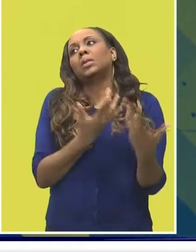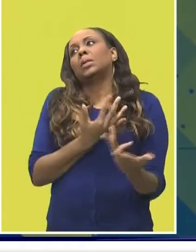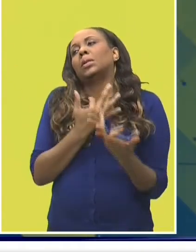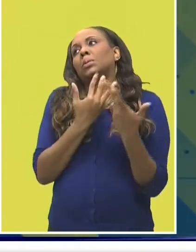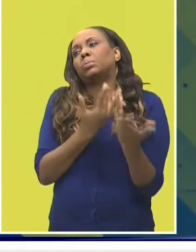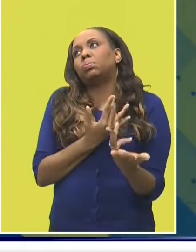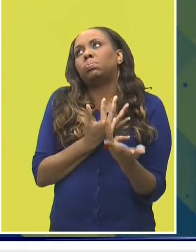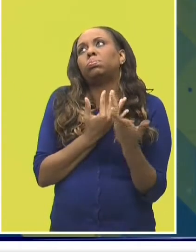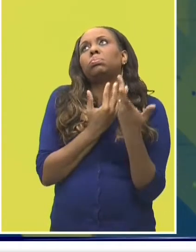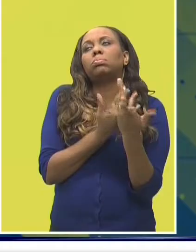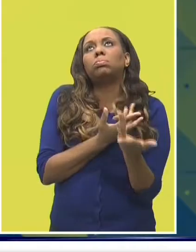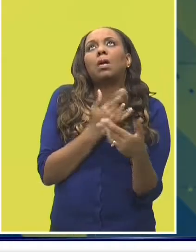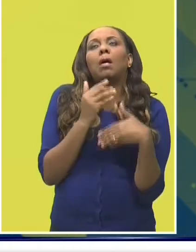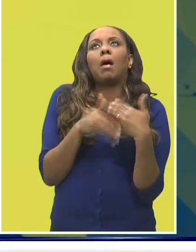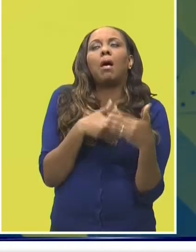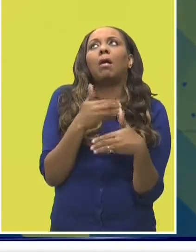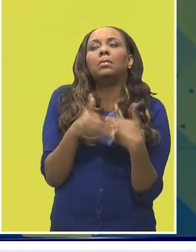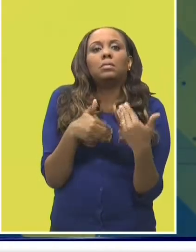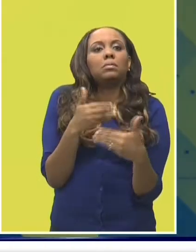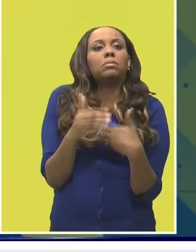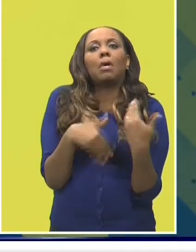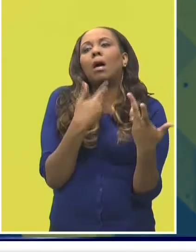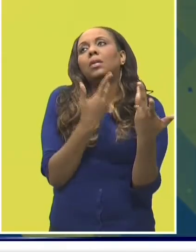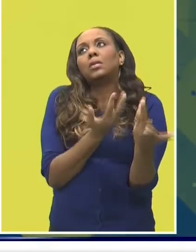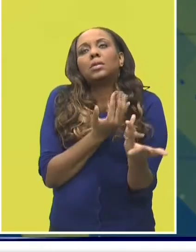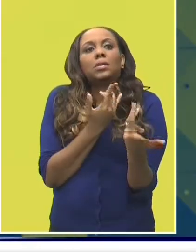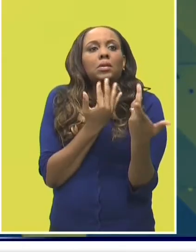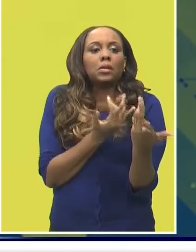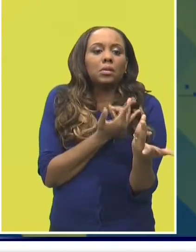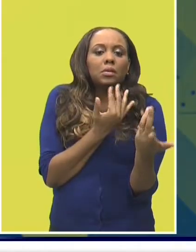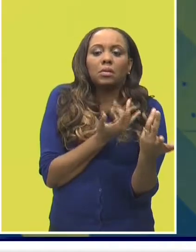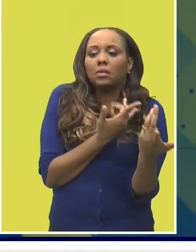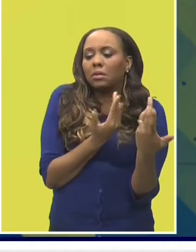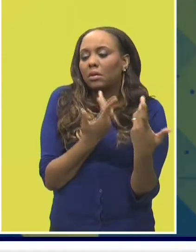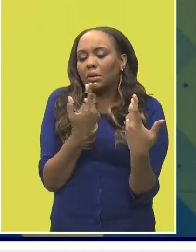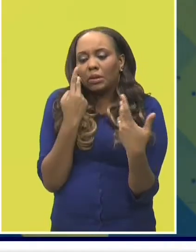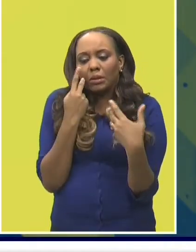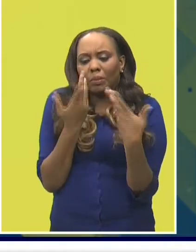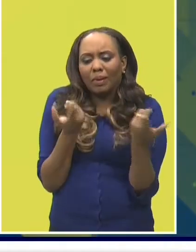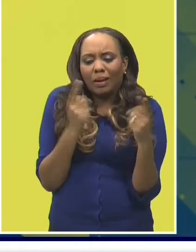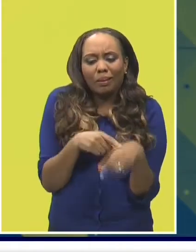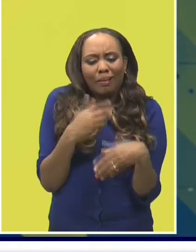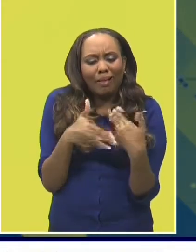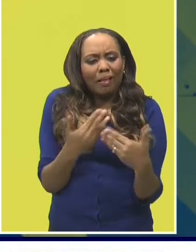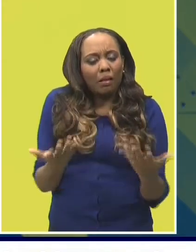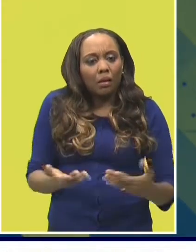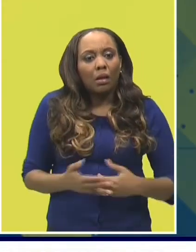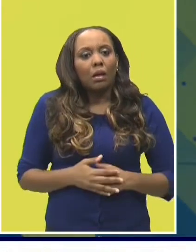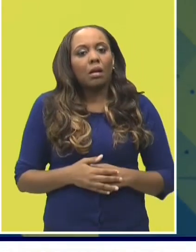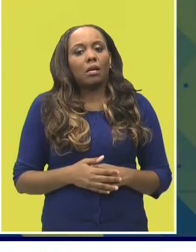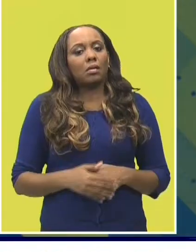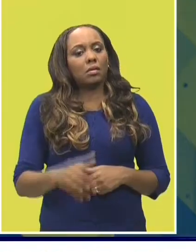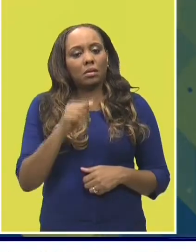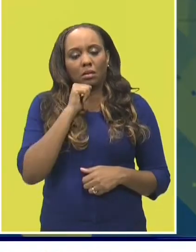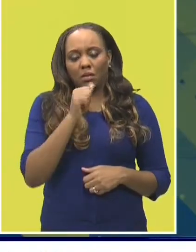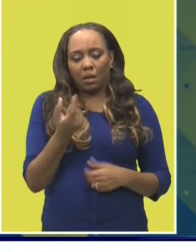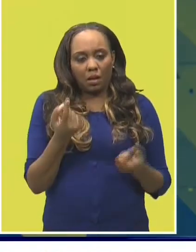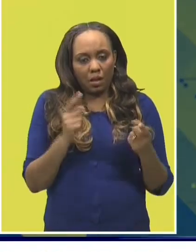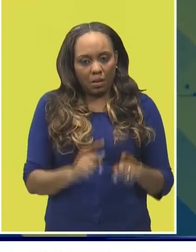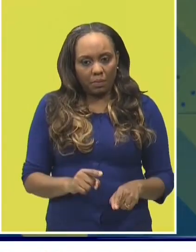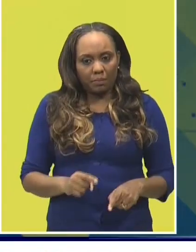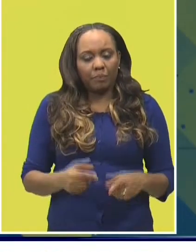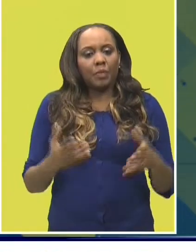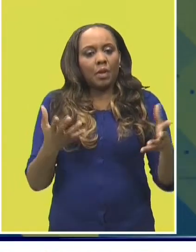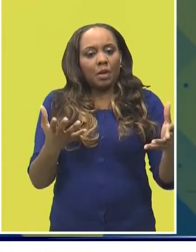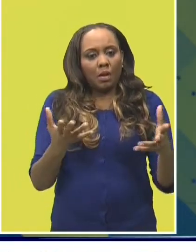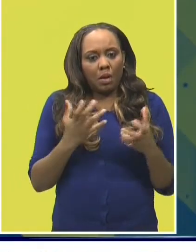long bureaucratic process of something filtering up from the community through whatever mechanisms now exist and then